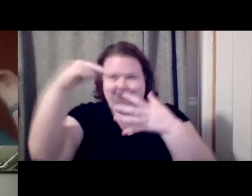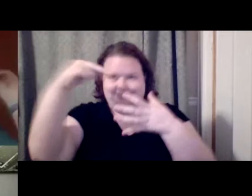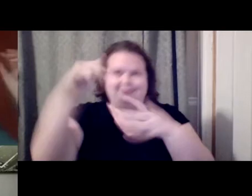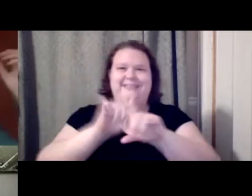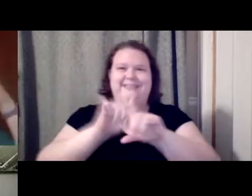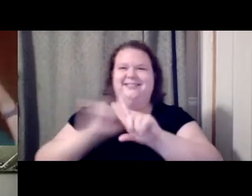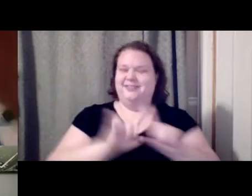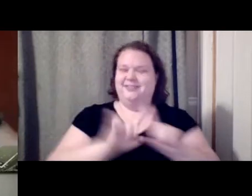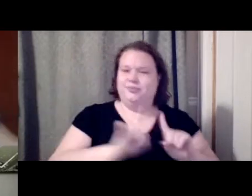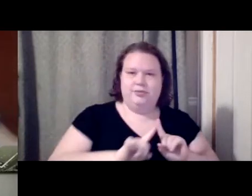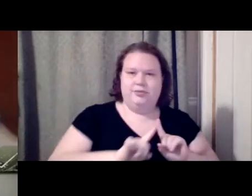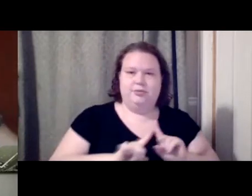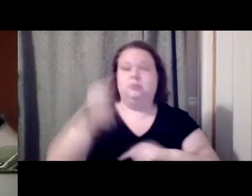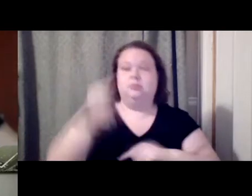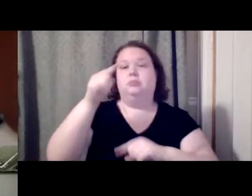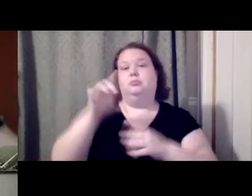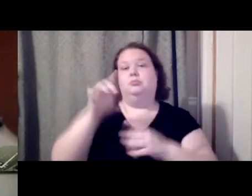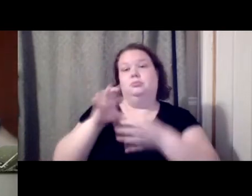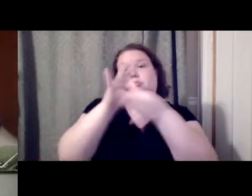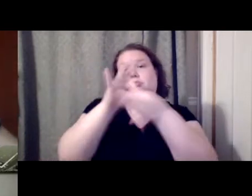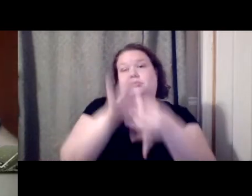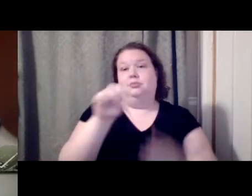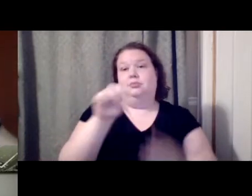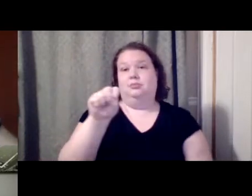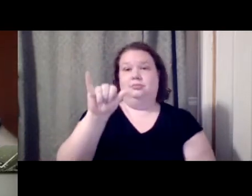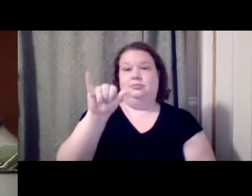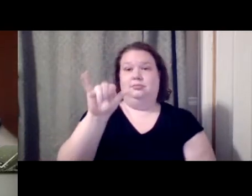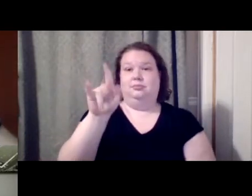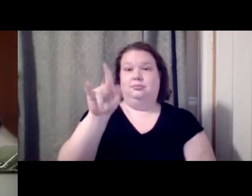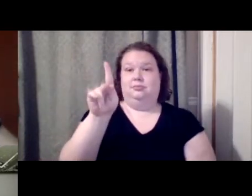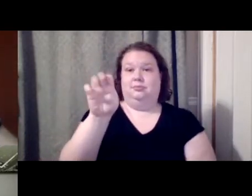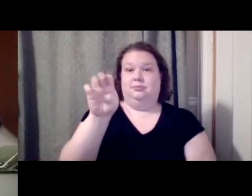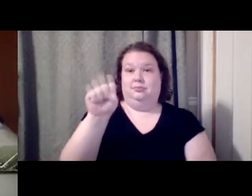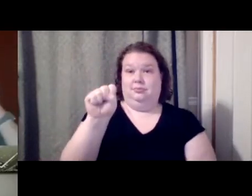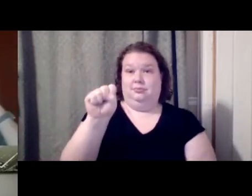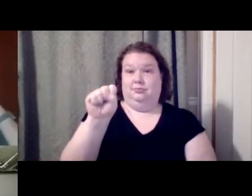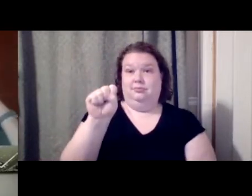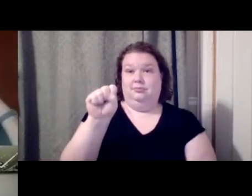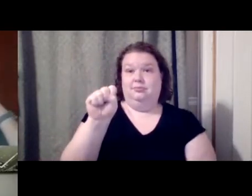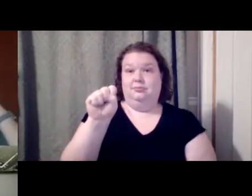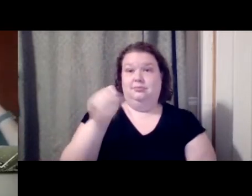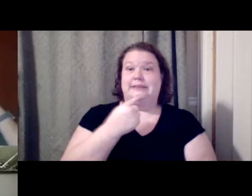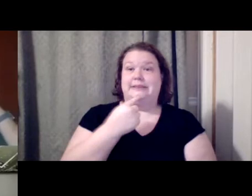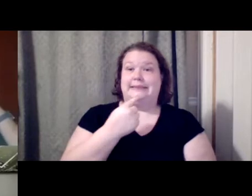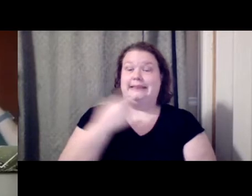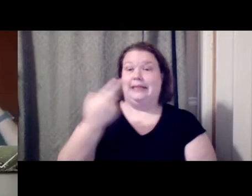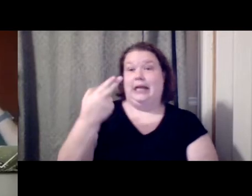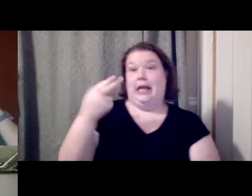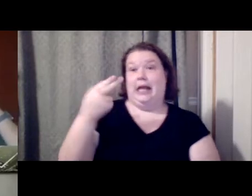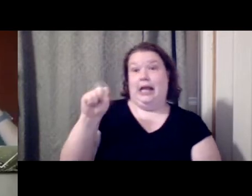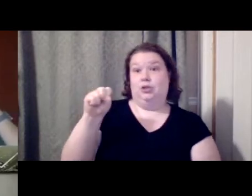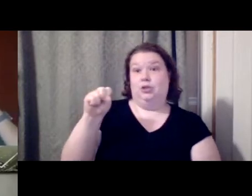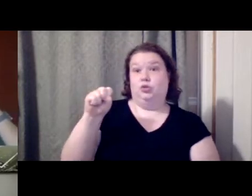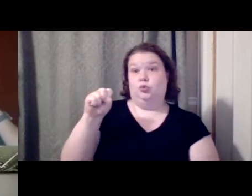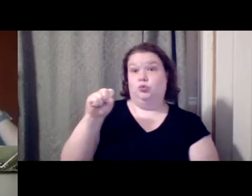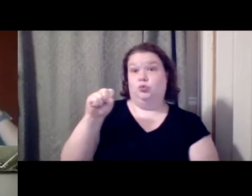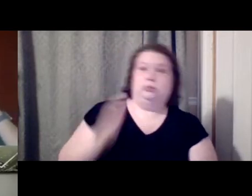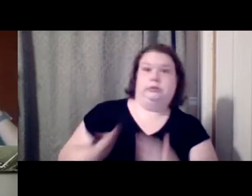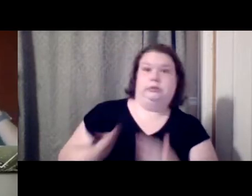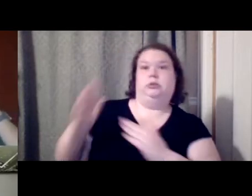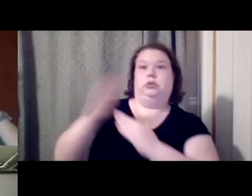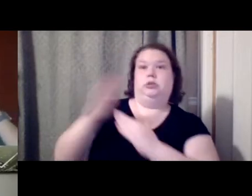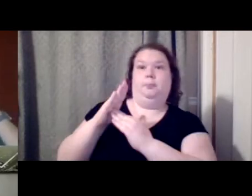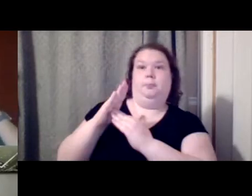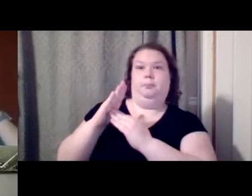school is the flagship, if you will, to the district. But to Ms. Zimmerman's